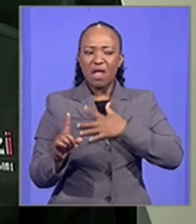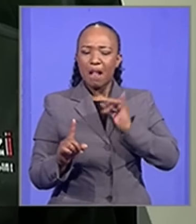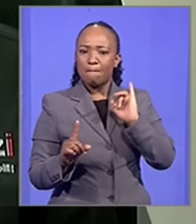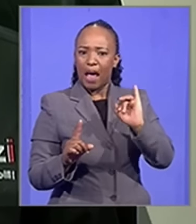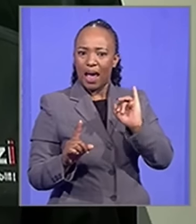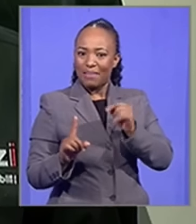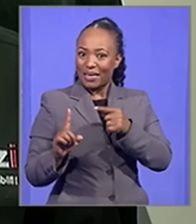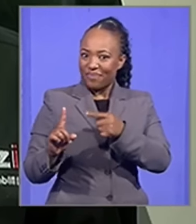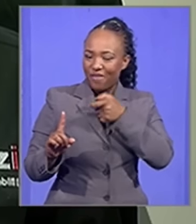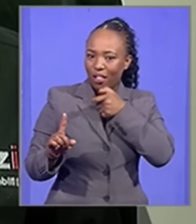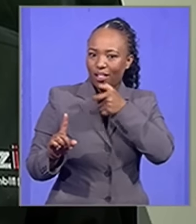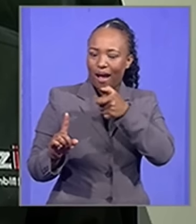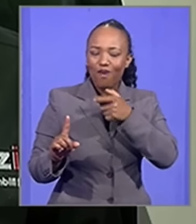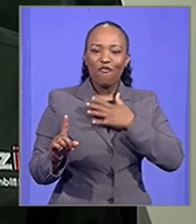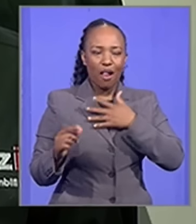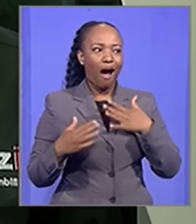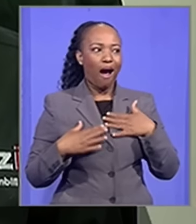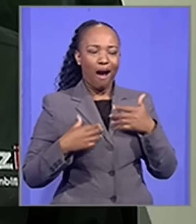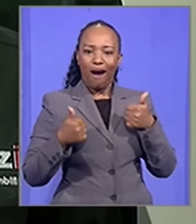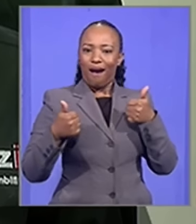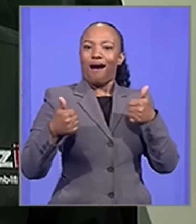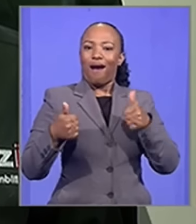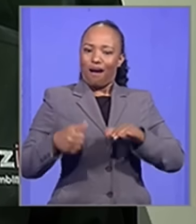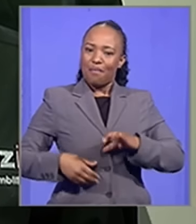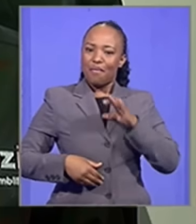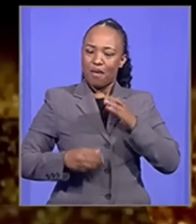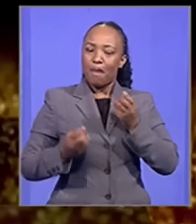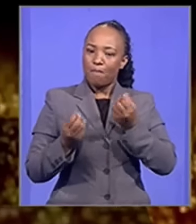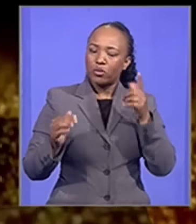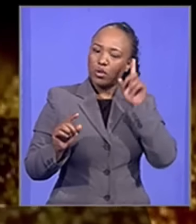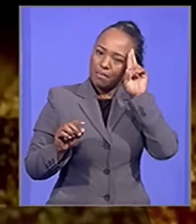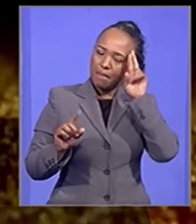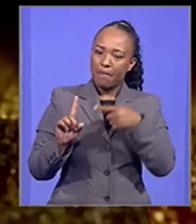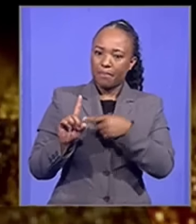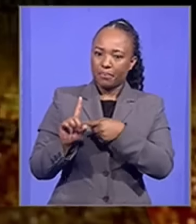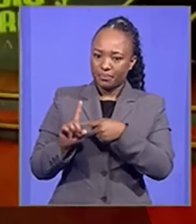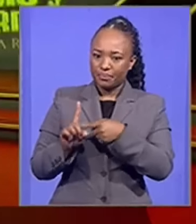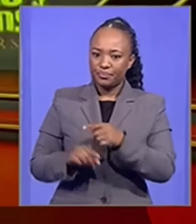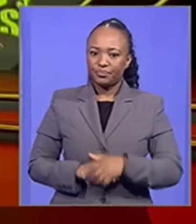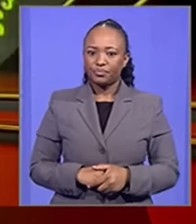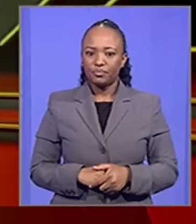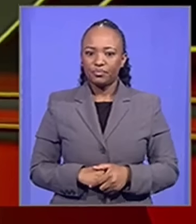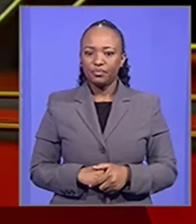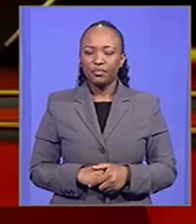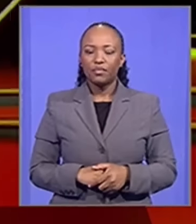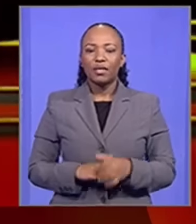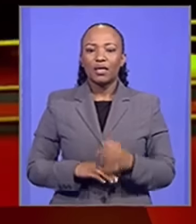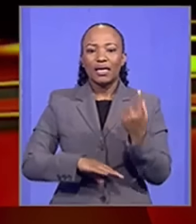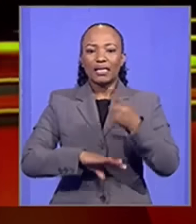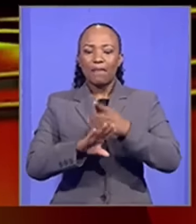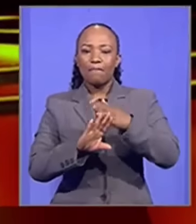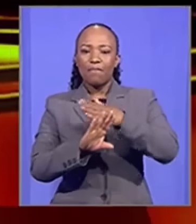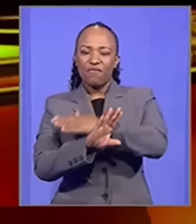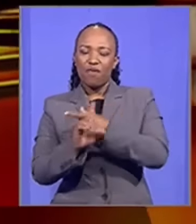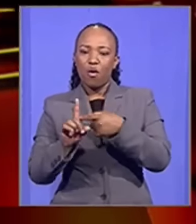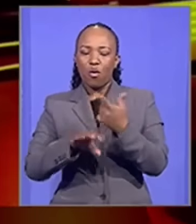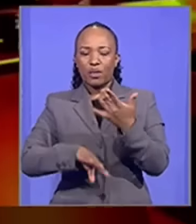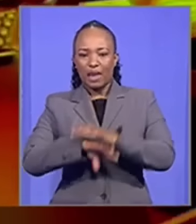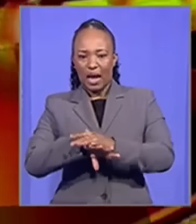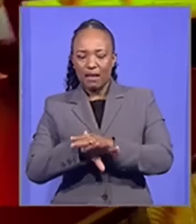wasn't great. I think that's what most of her listeners will remember her for most. Matsatsi fela pele a hlokahala Crown Gospel